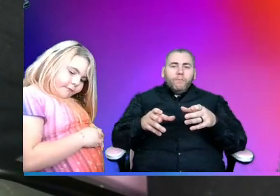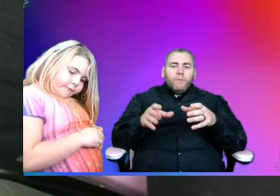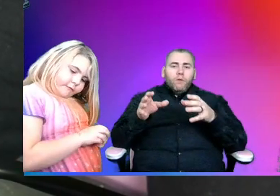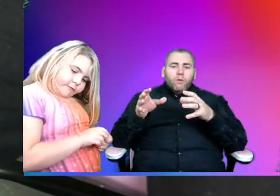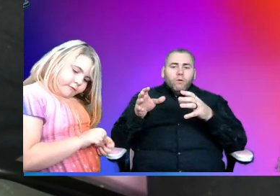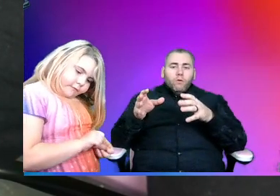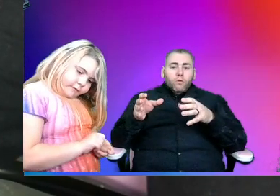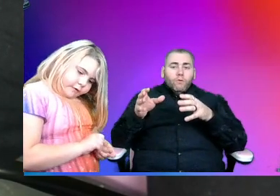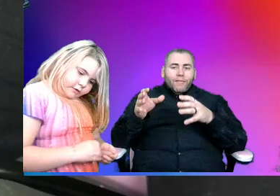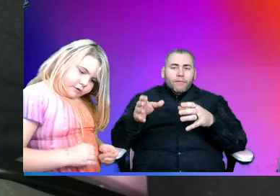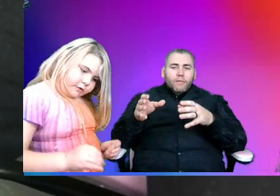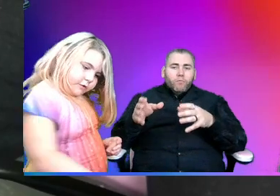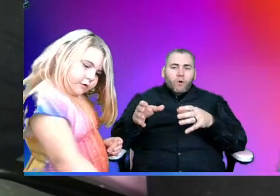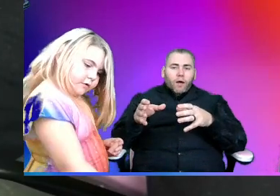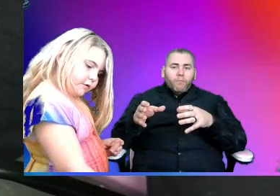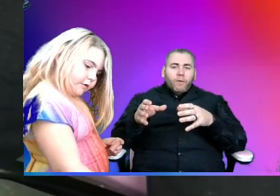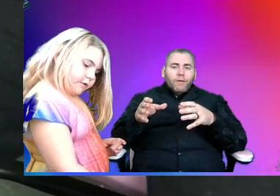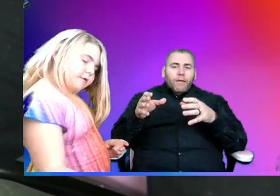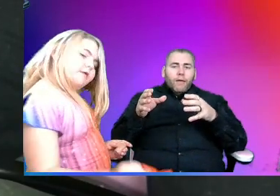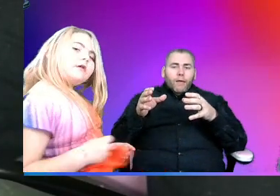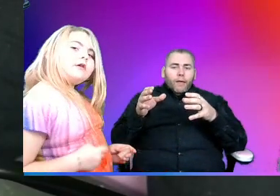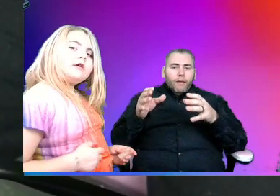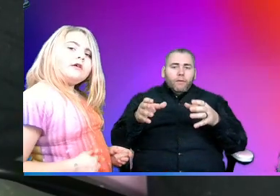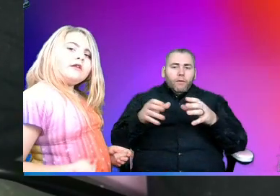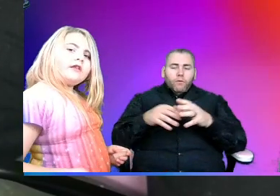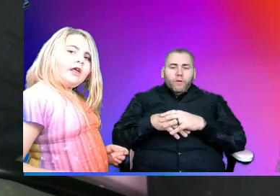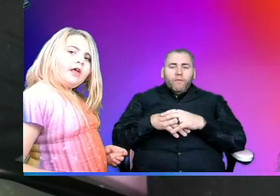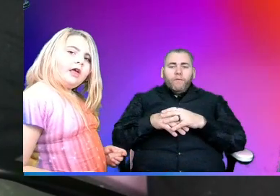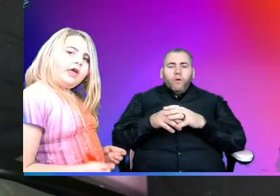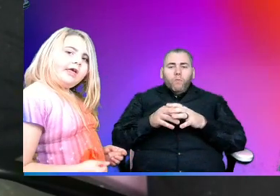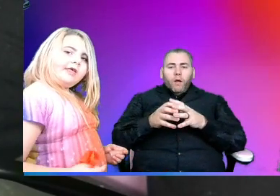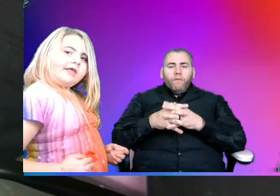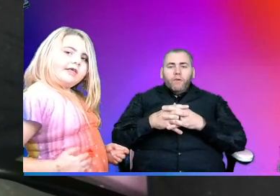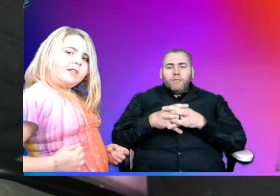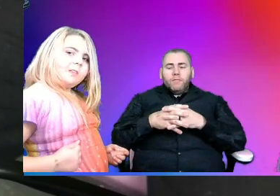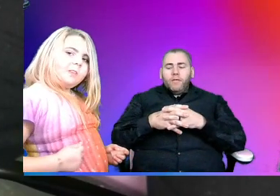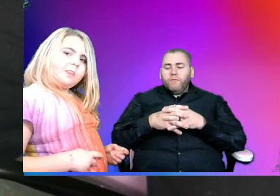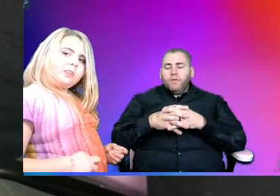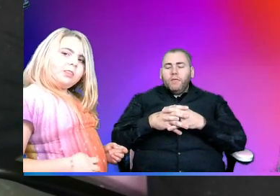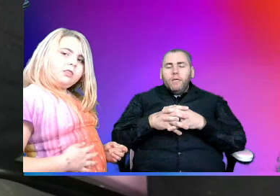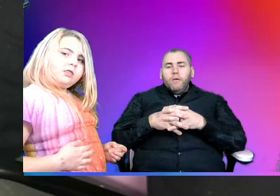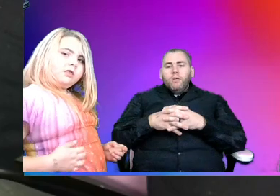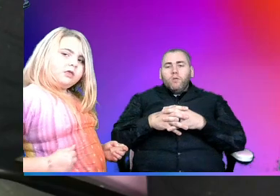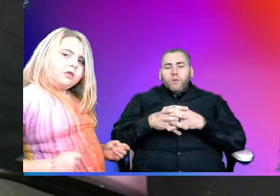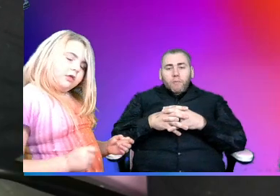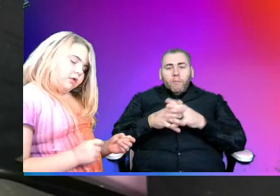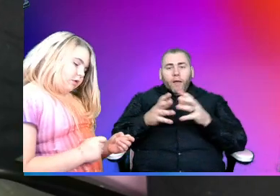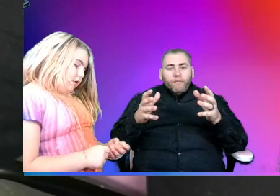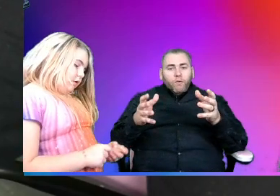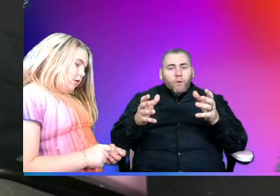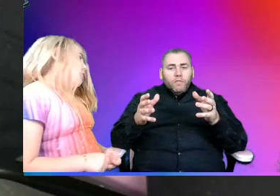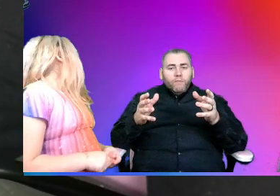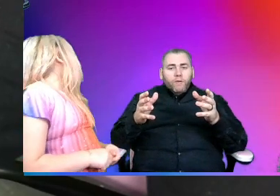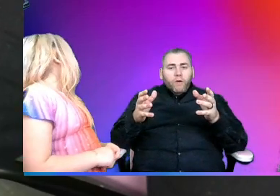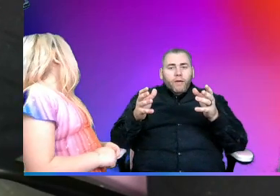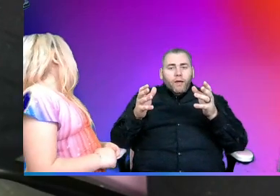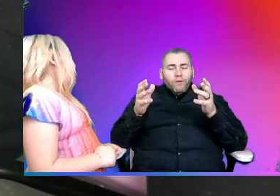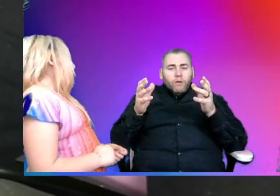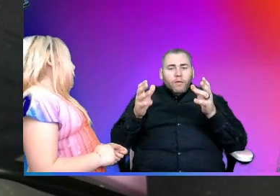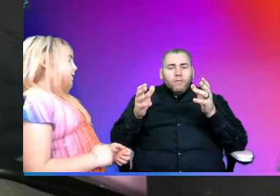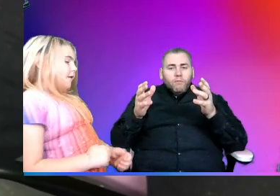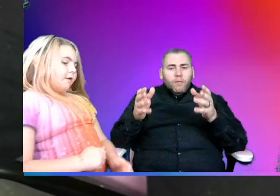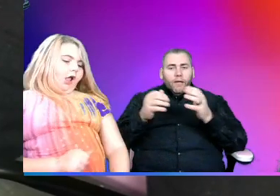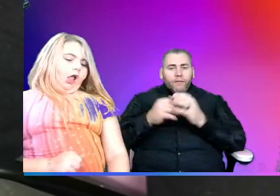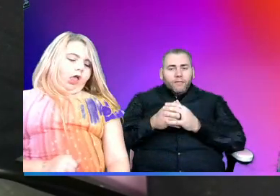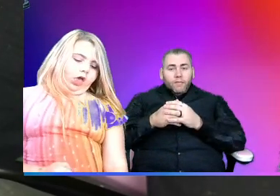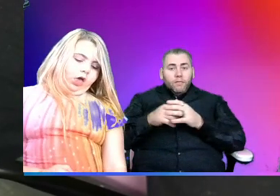time using this prop and doing it very well and very successfully. So keep in mind, if you're watching the video right now, you're